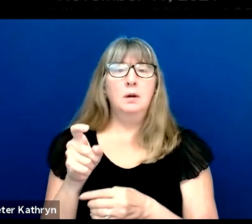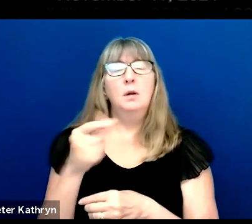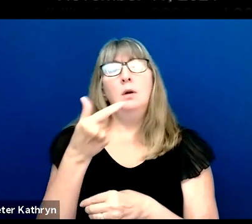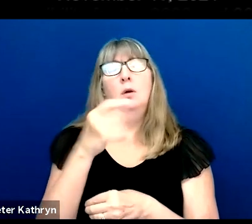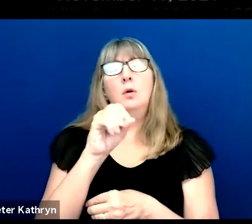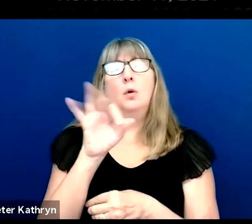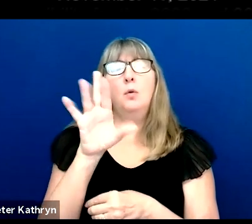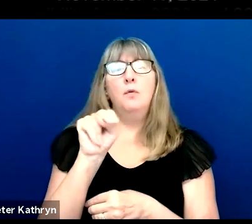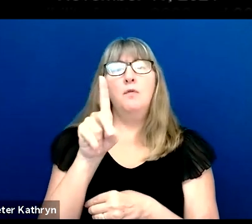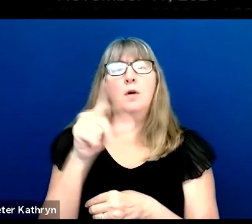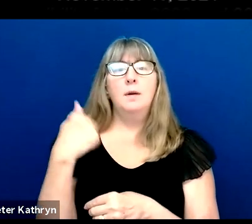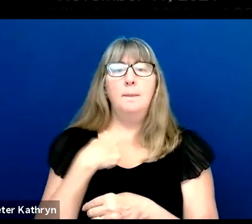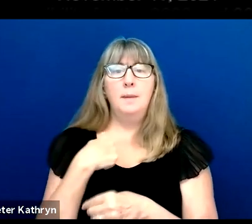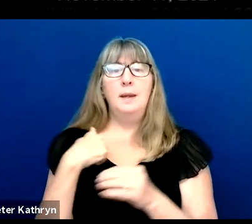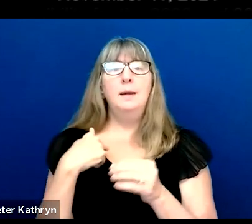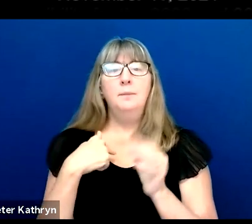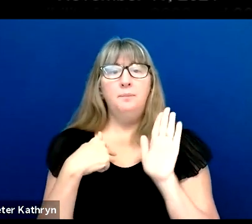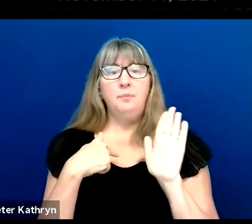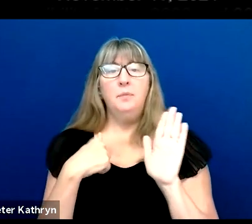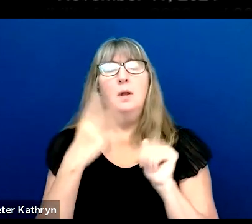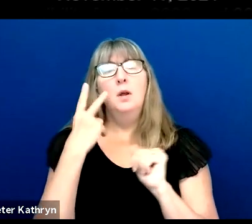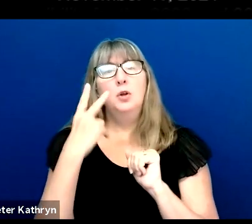GoFundMe, which is linked in the